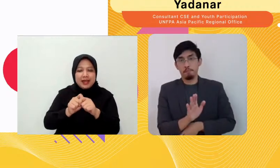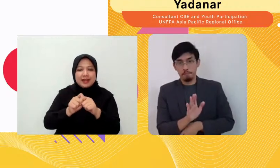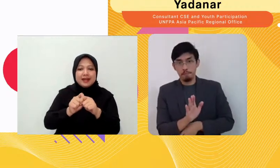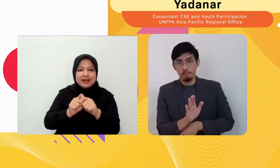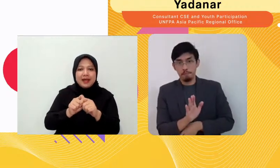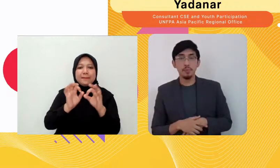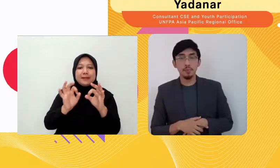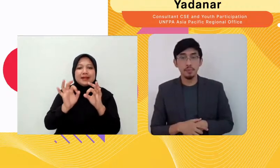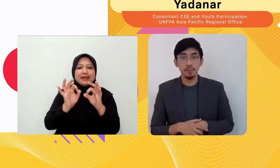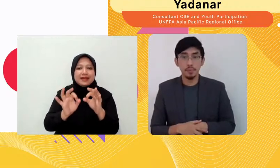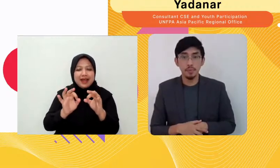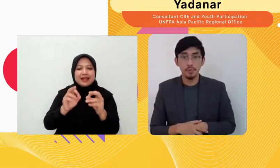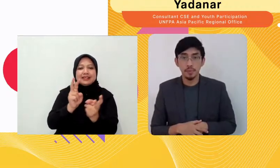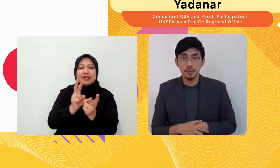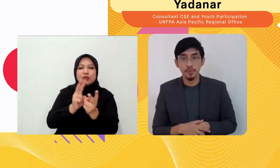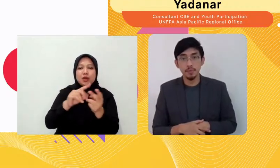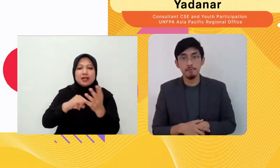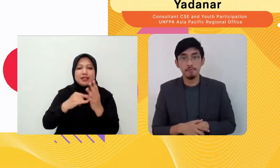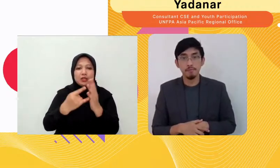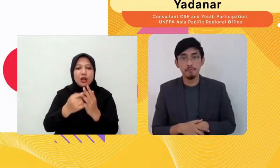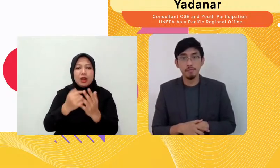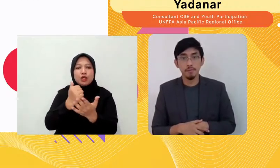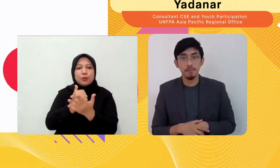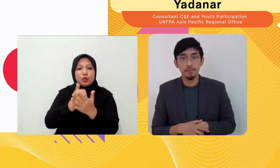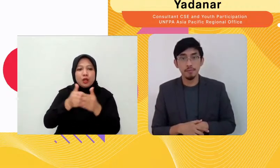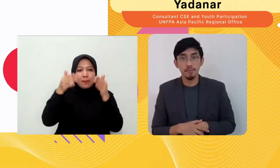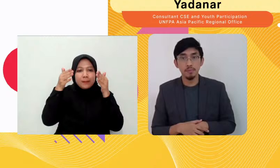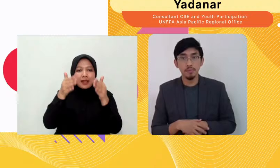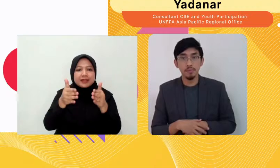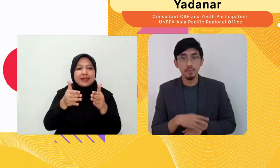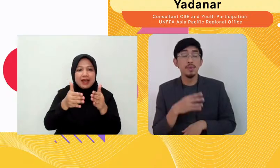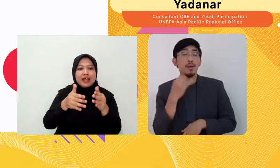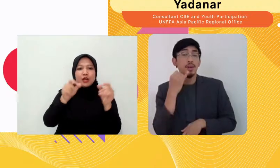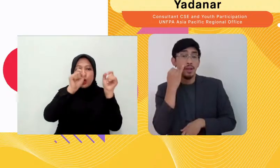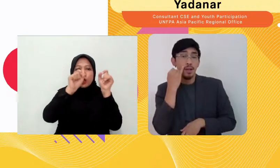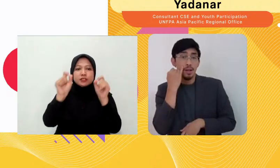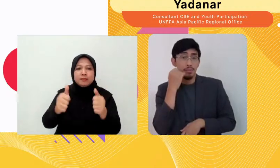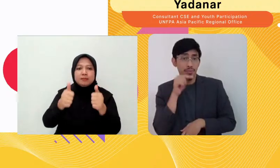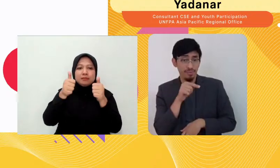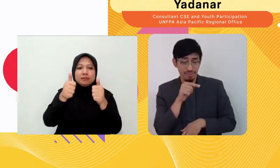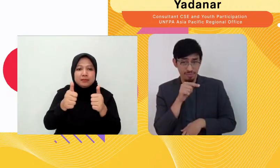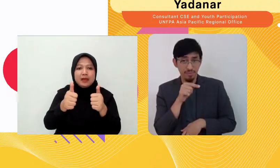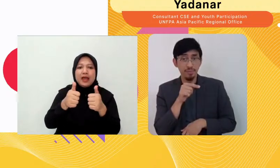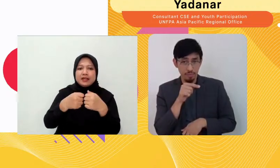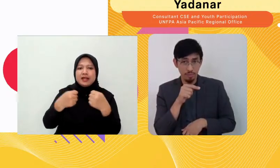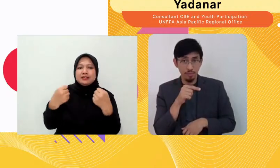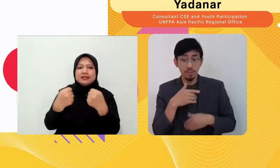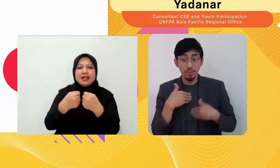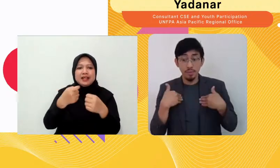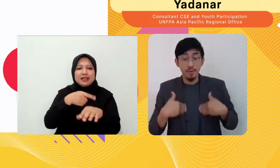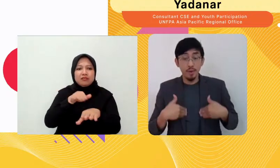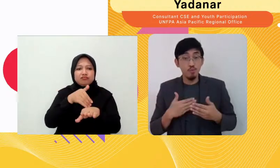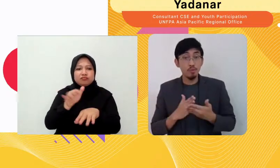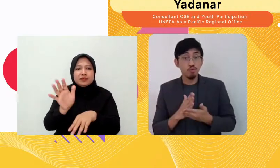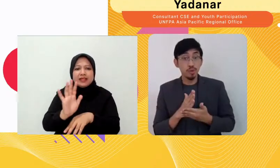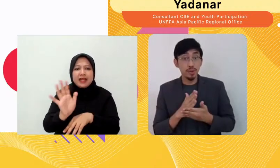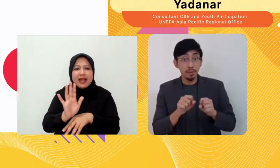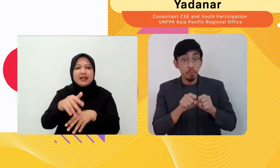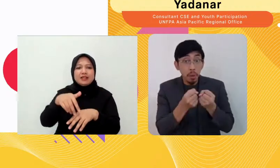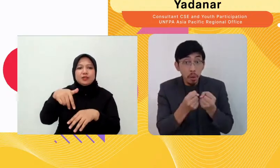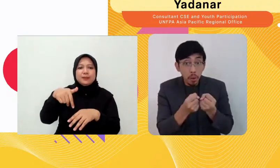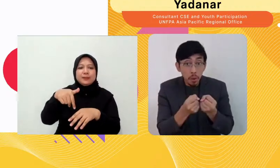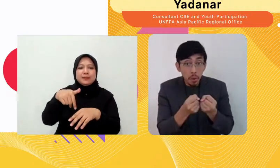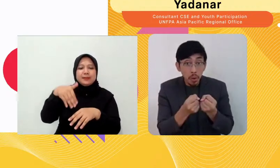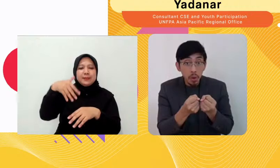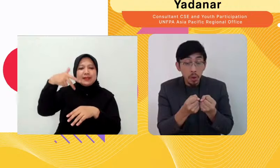and promote the rights affirming norms through the content. And the third one is to respect the young people right to make